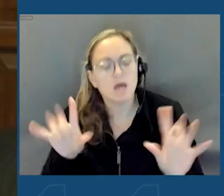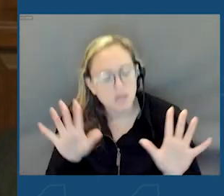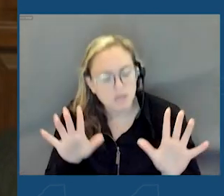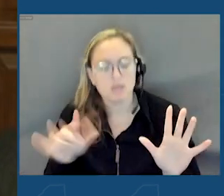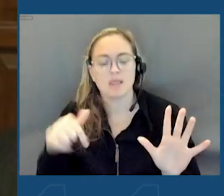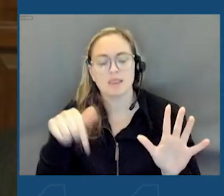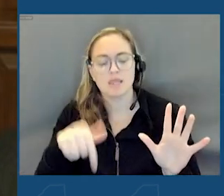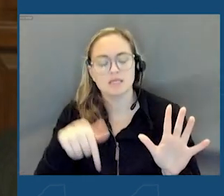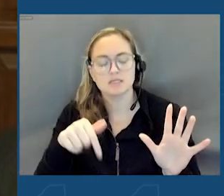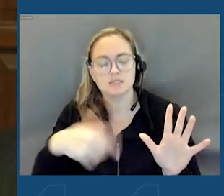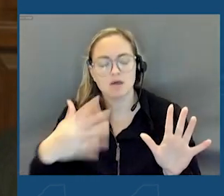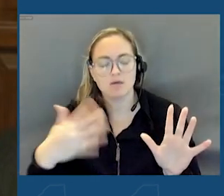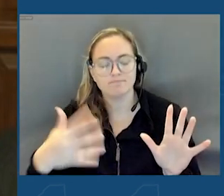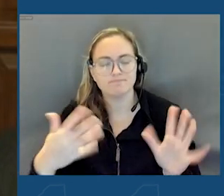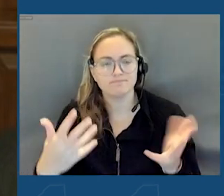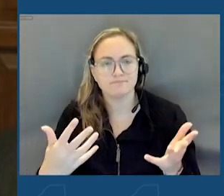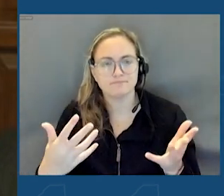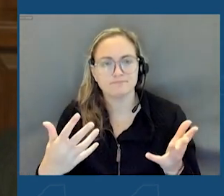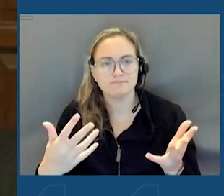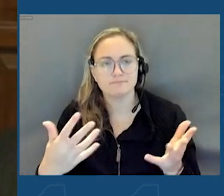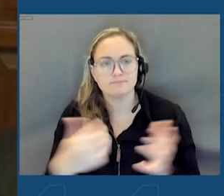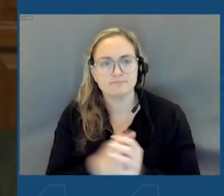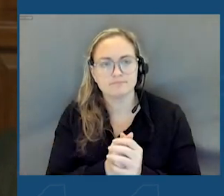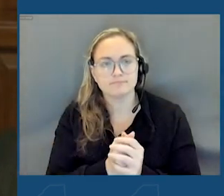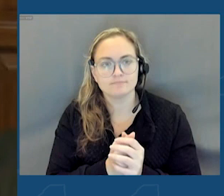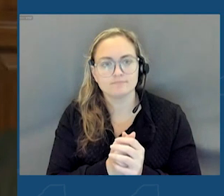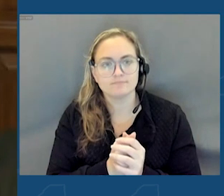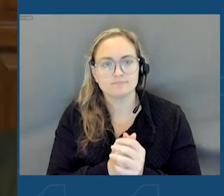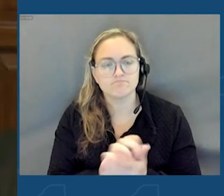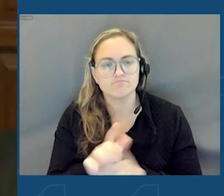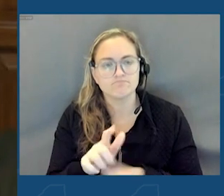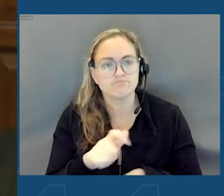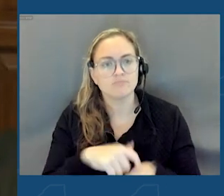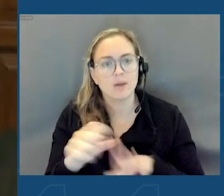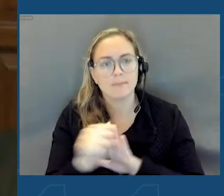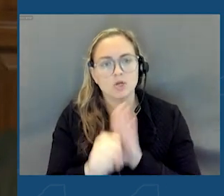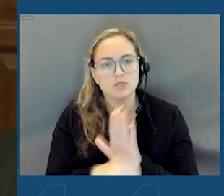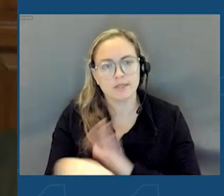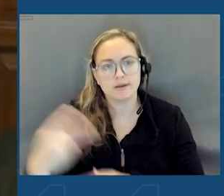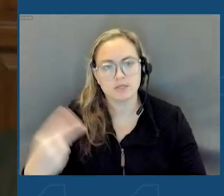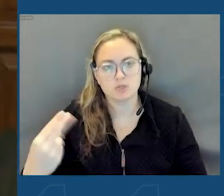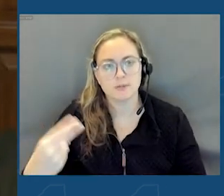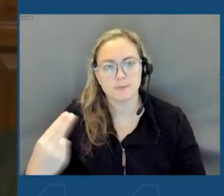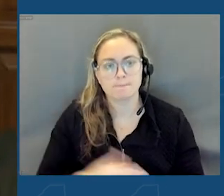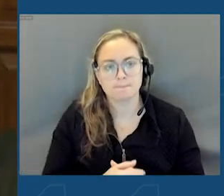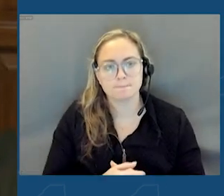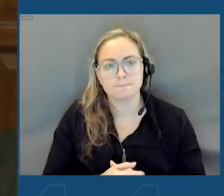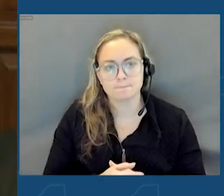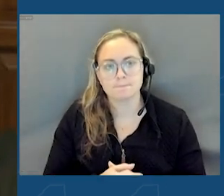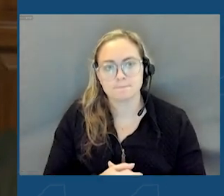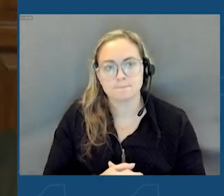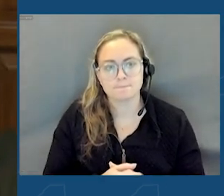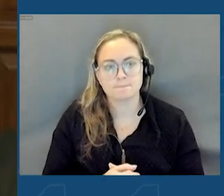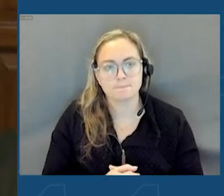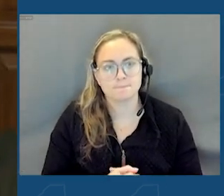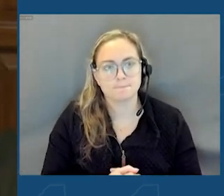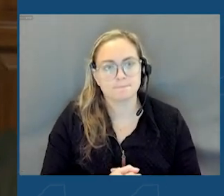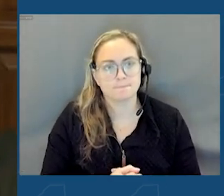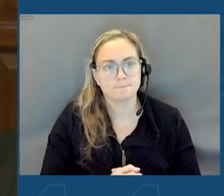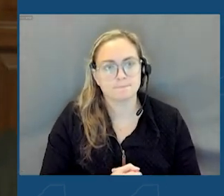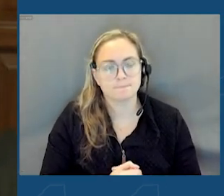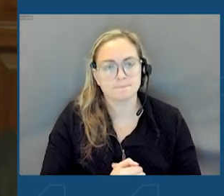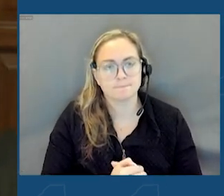is a time in our state's history. We'll be judged by what we do from this day